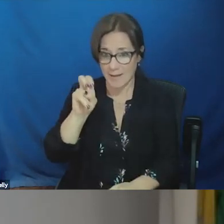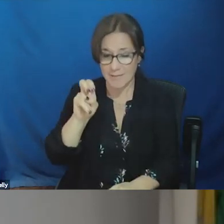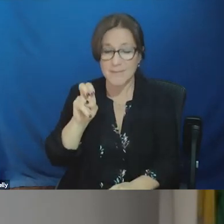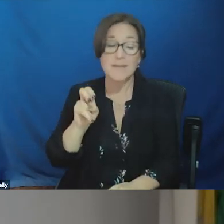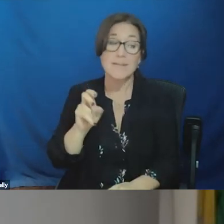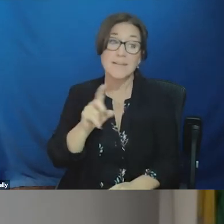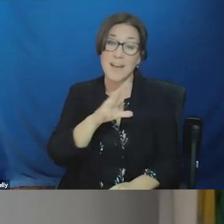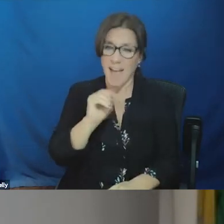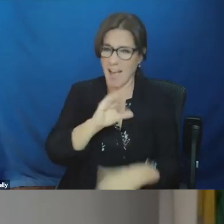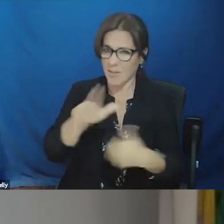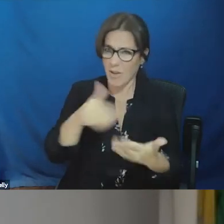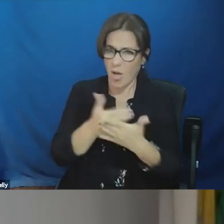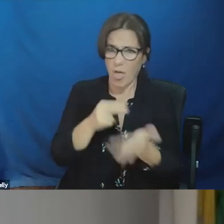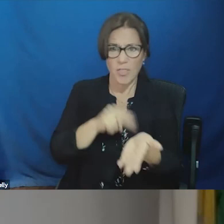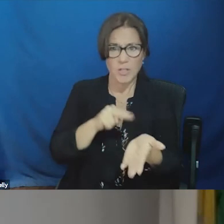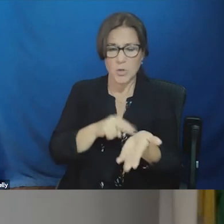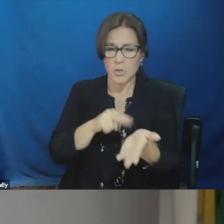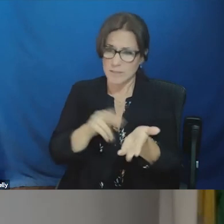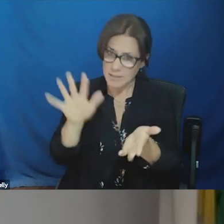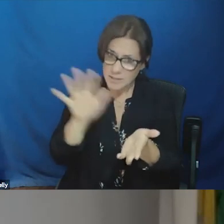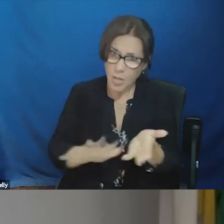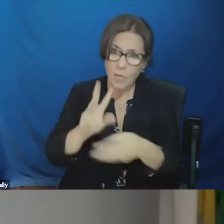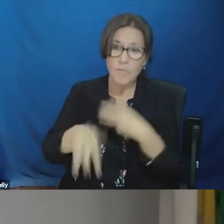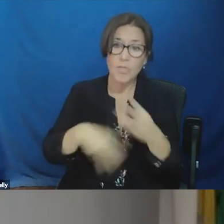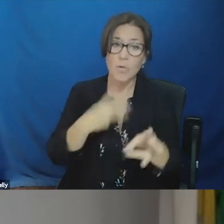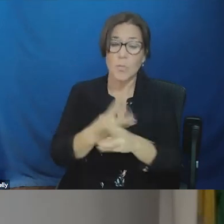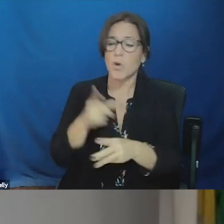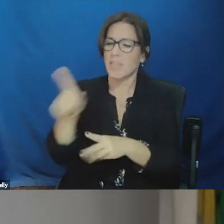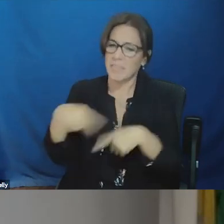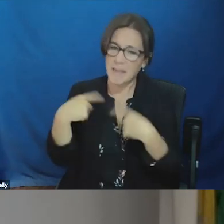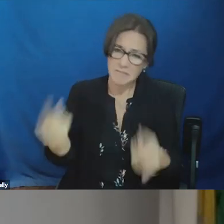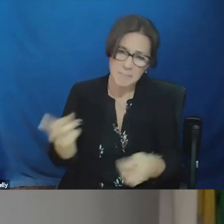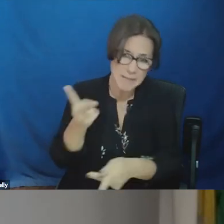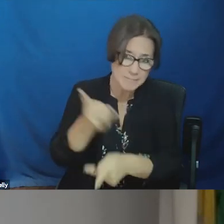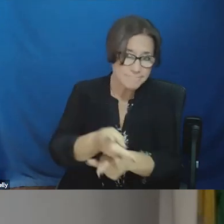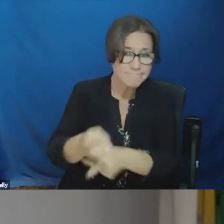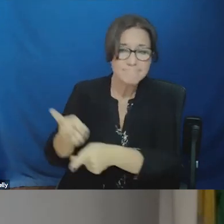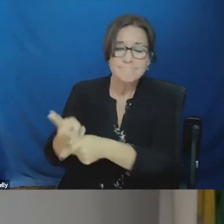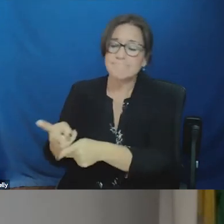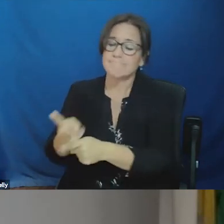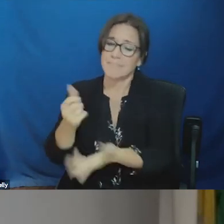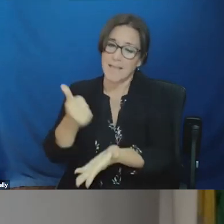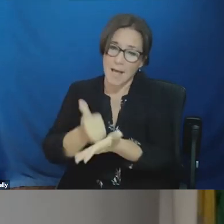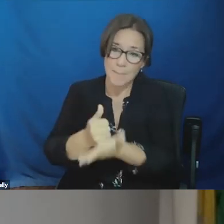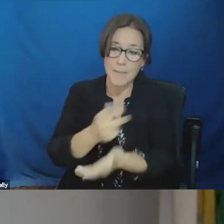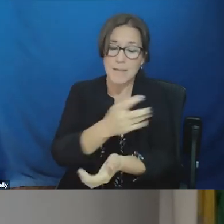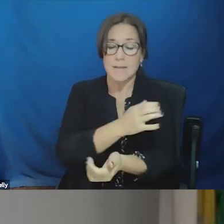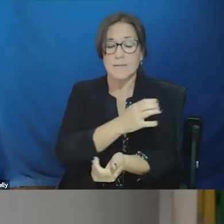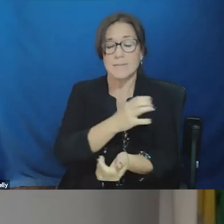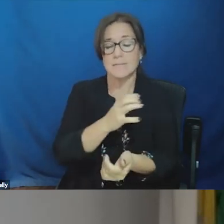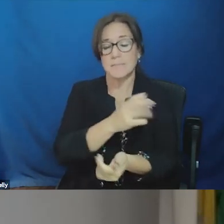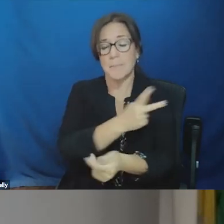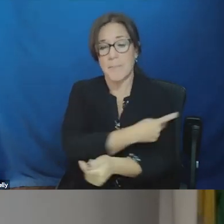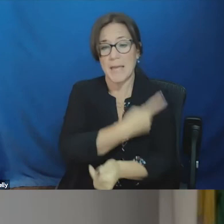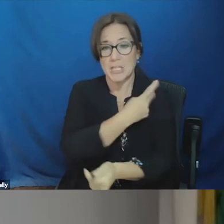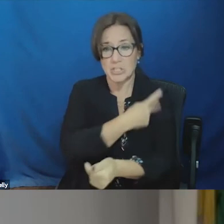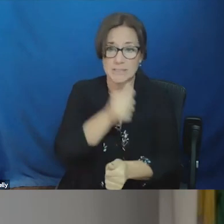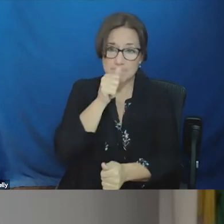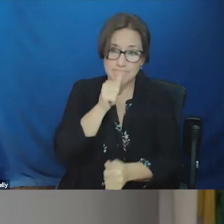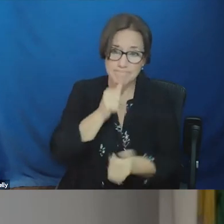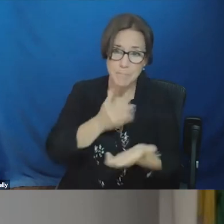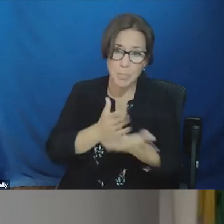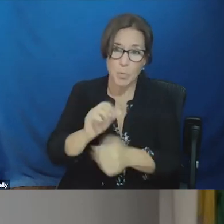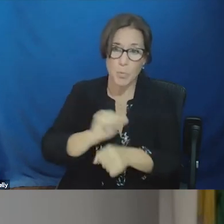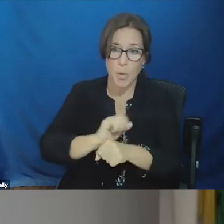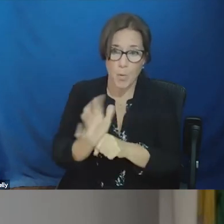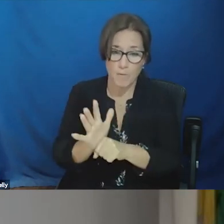world who've been the heart and soul of the hospital treatment of patients suffering from COVID-19, the millions and